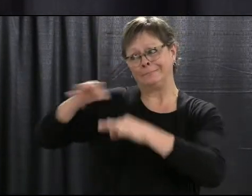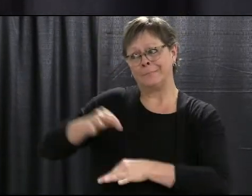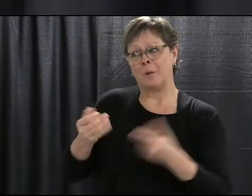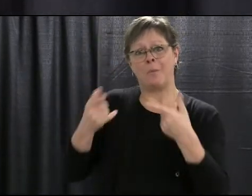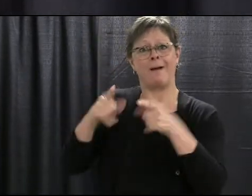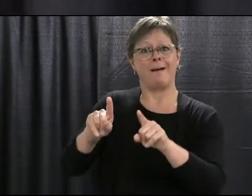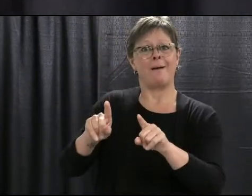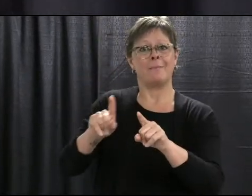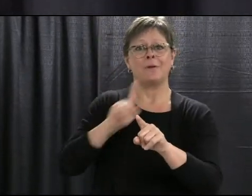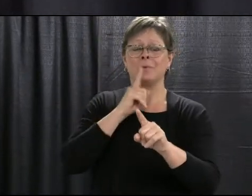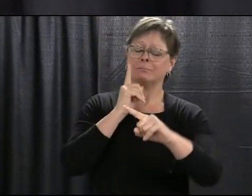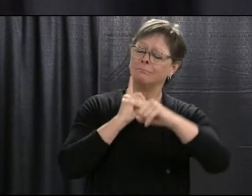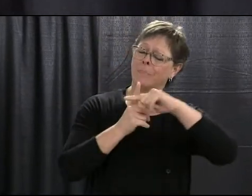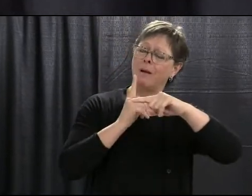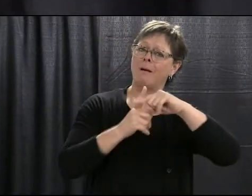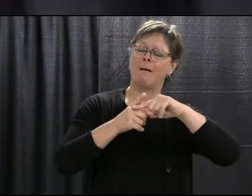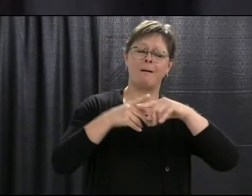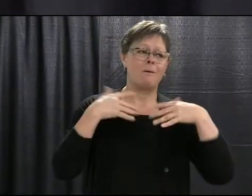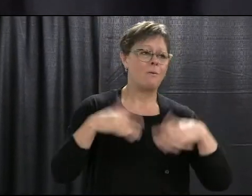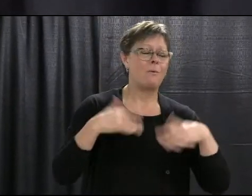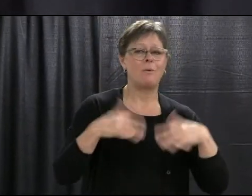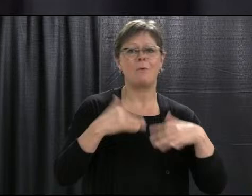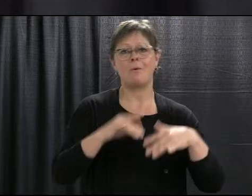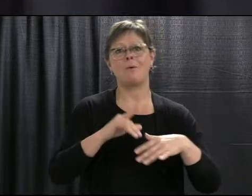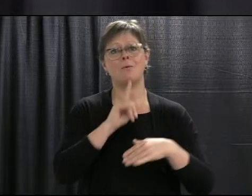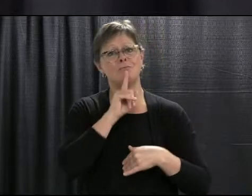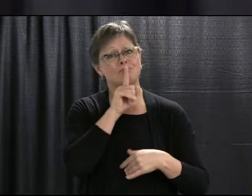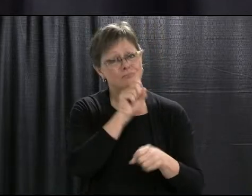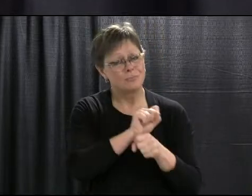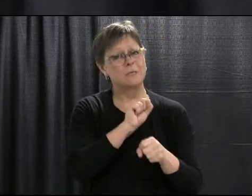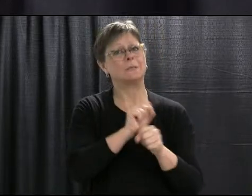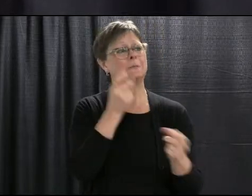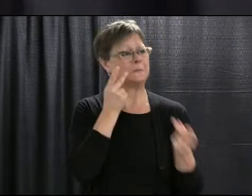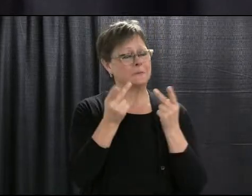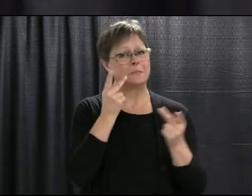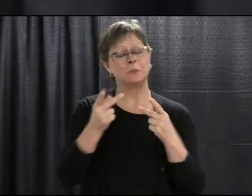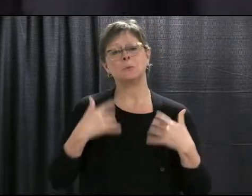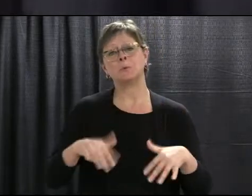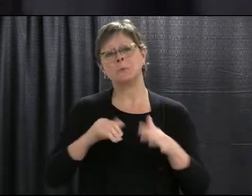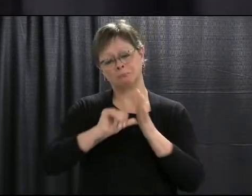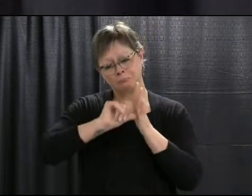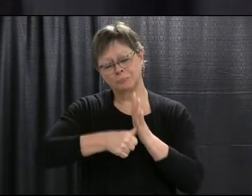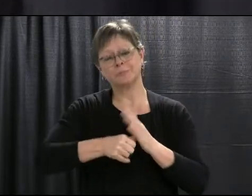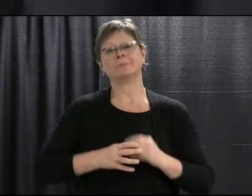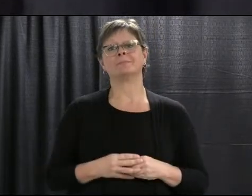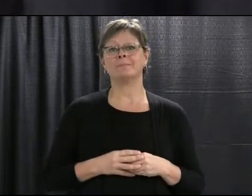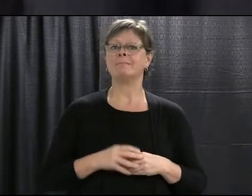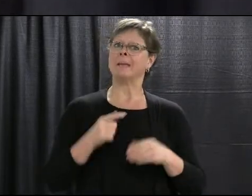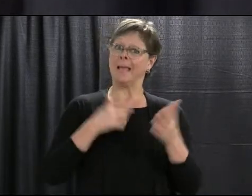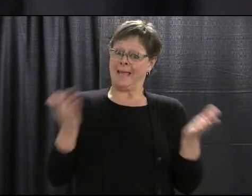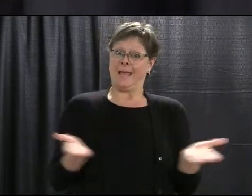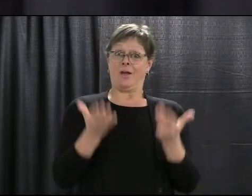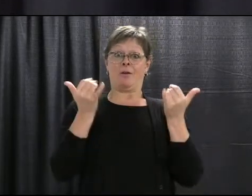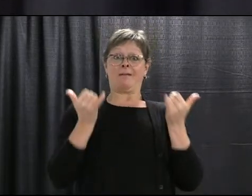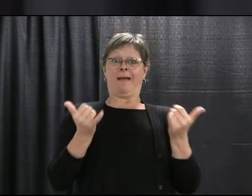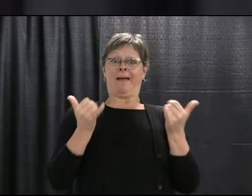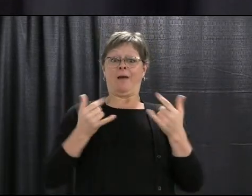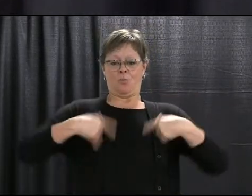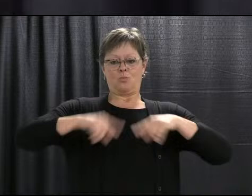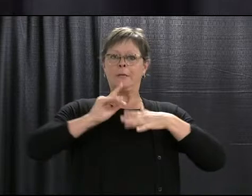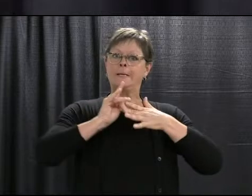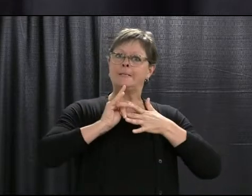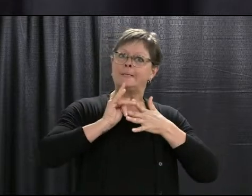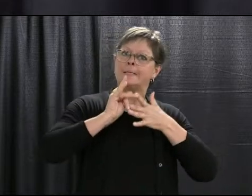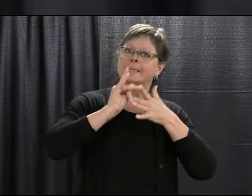these changes have made are real and they're felt. We're in this place here in this province, and we lead the country in